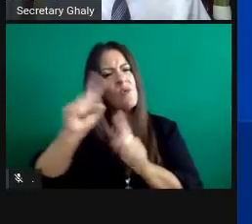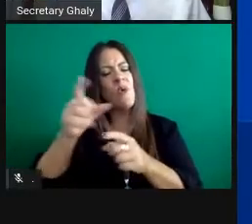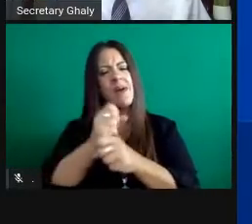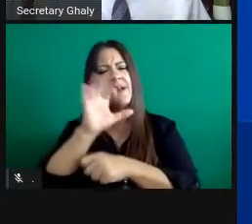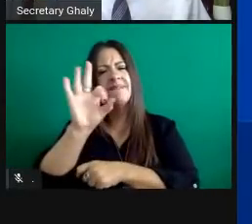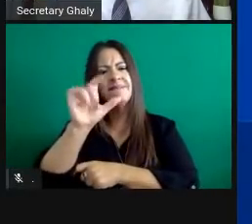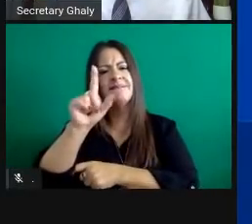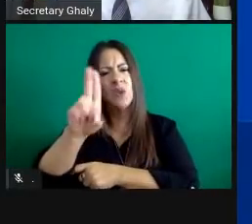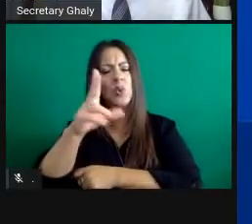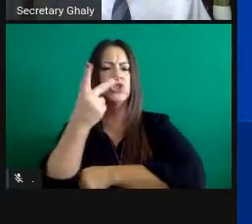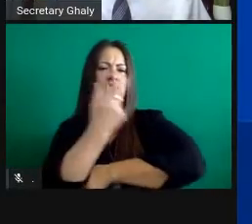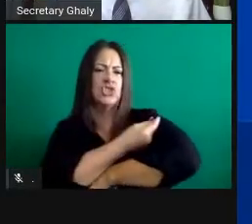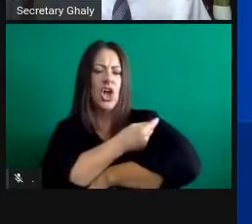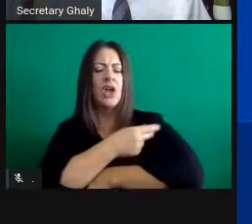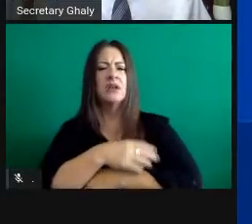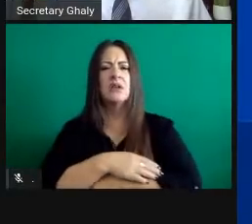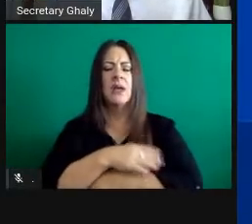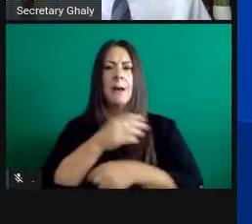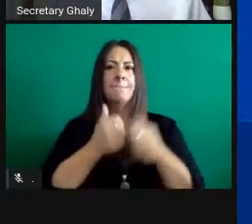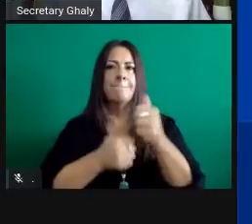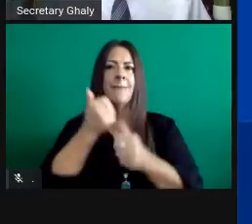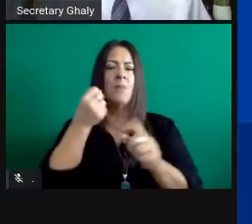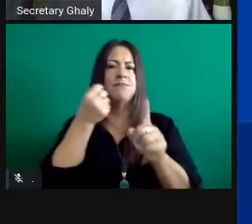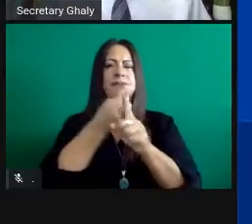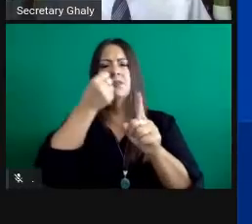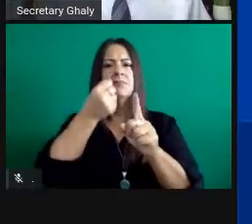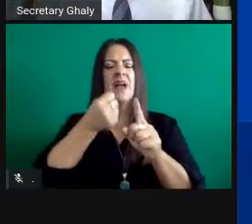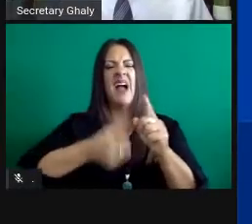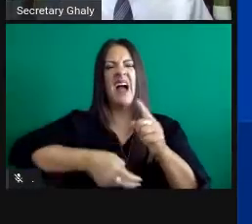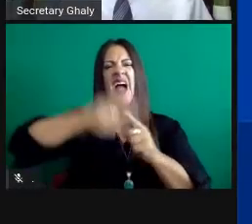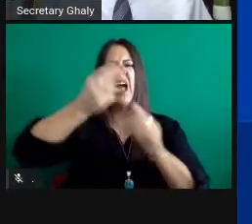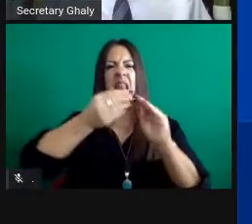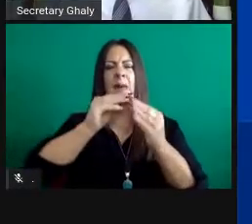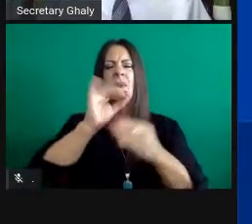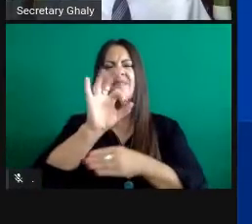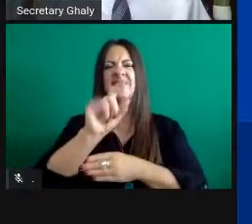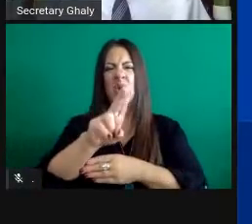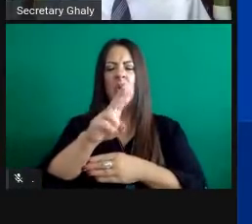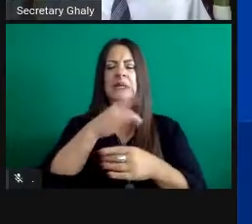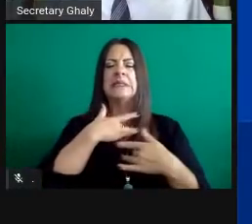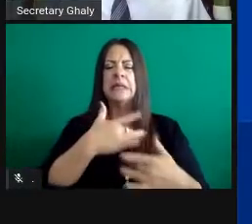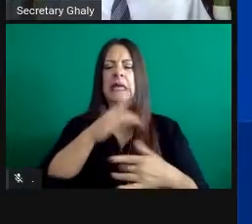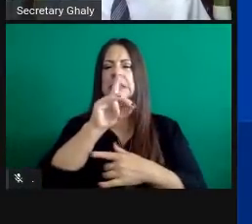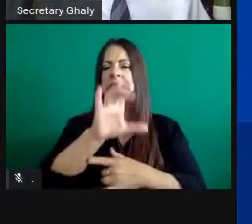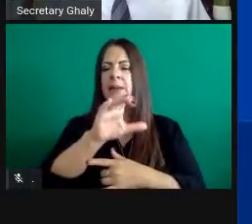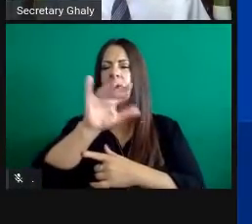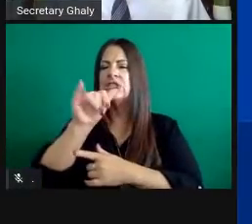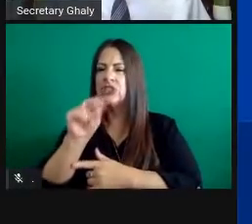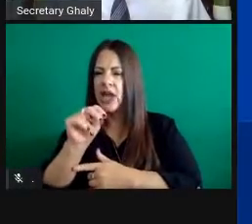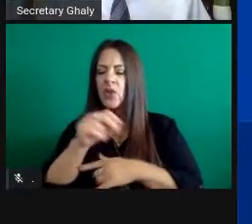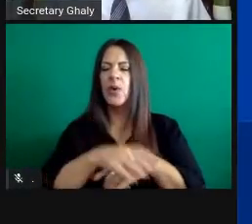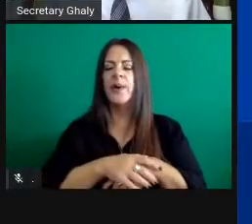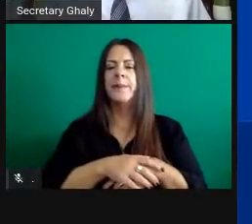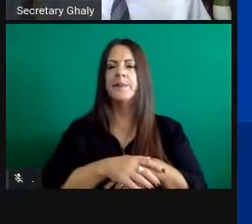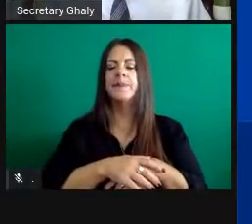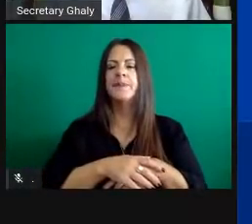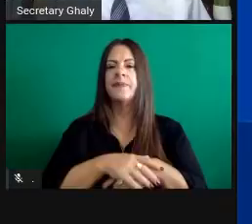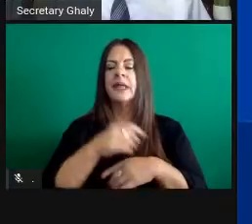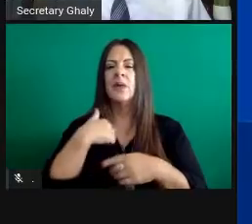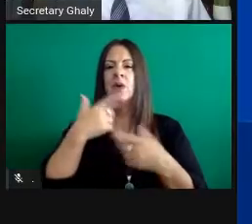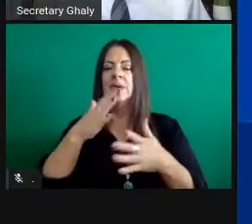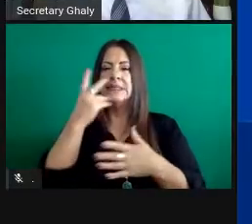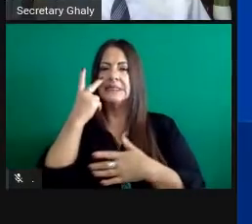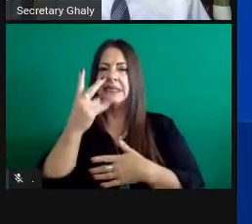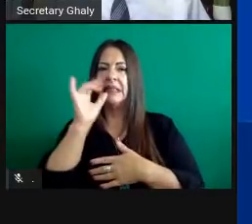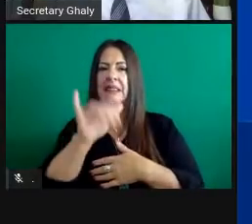each year in January and February. But as we approach the end of December, we'll see cases increase. And that